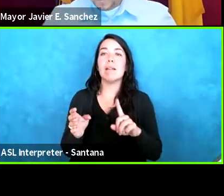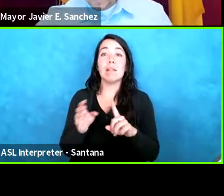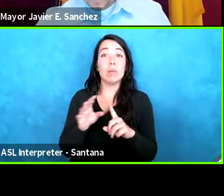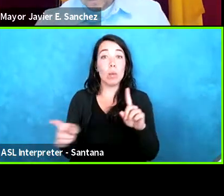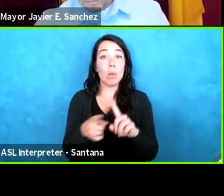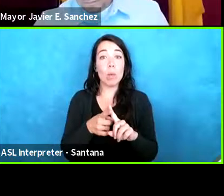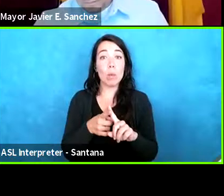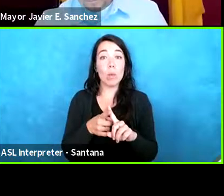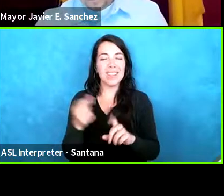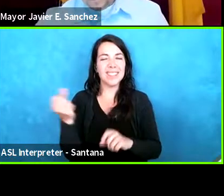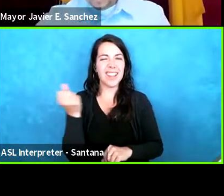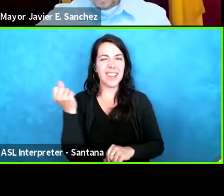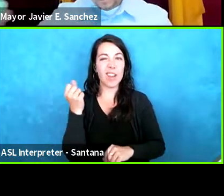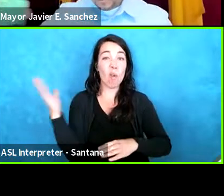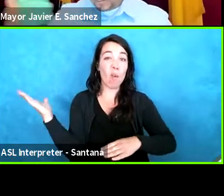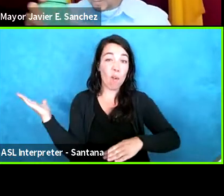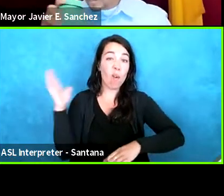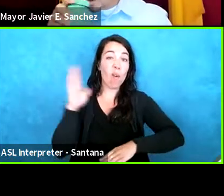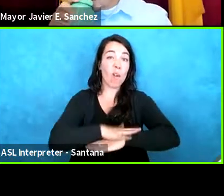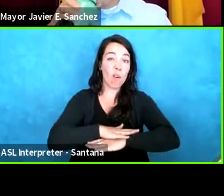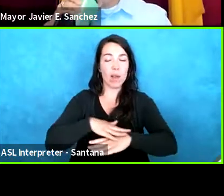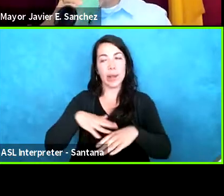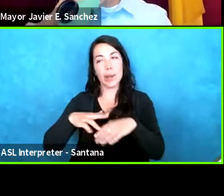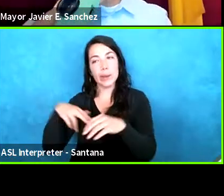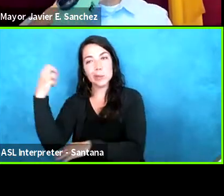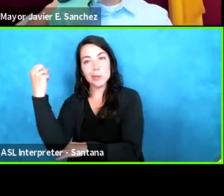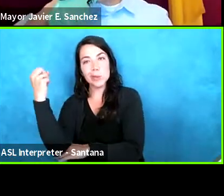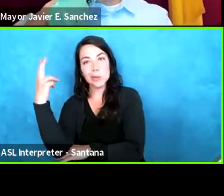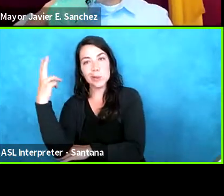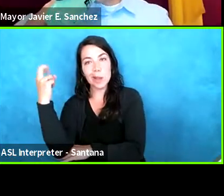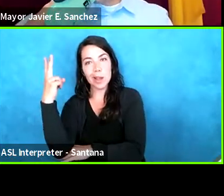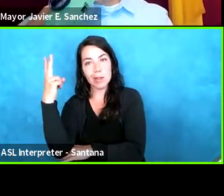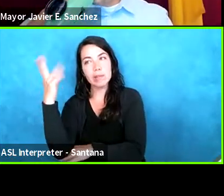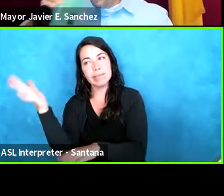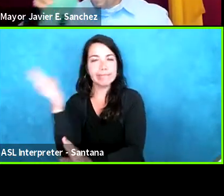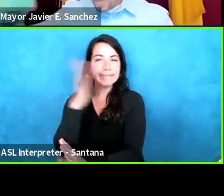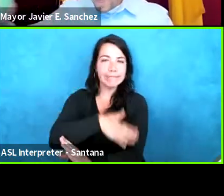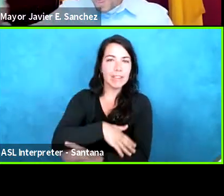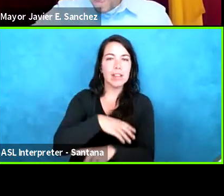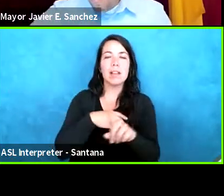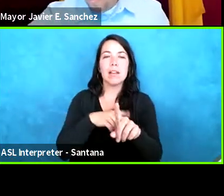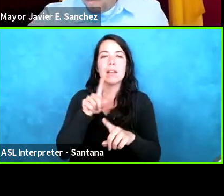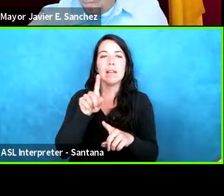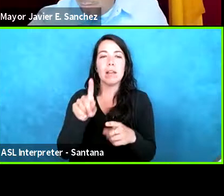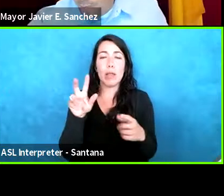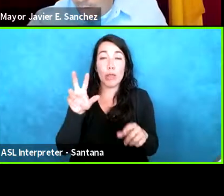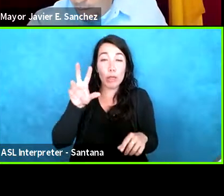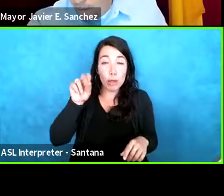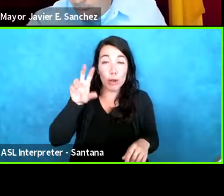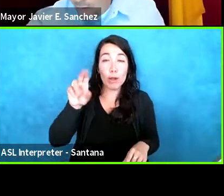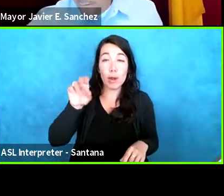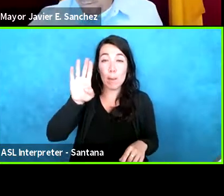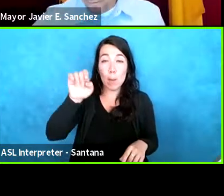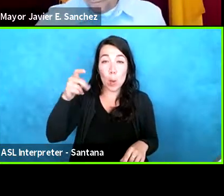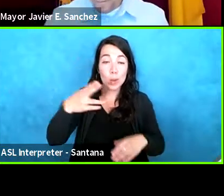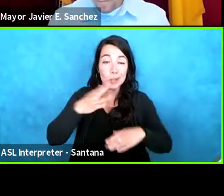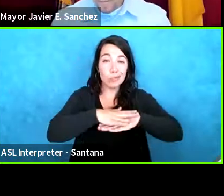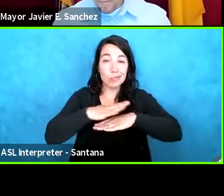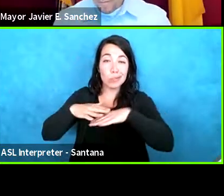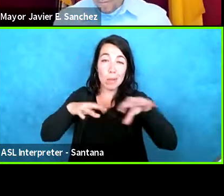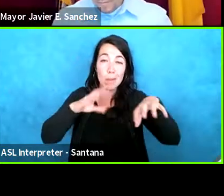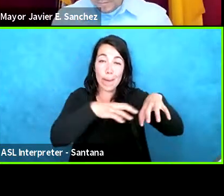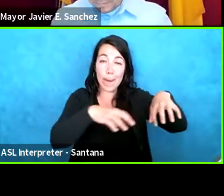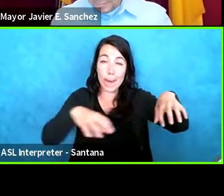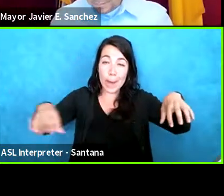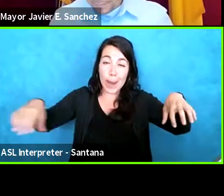starting all day, starting at noon. We have, I believe it's over 30 booths that are going to be available at the plaza, including food booths. There's